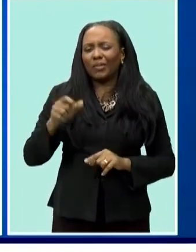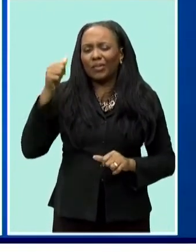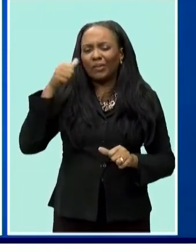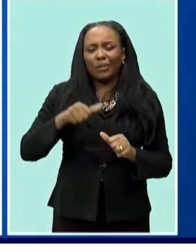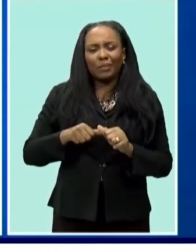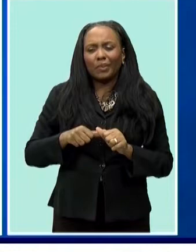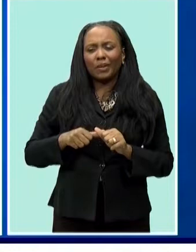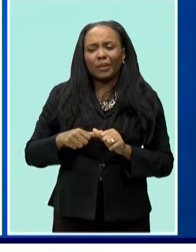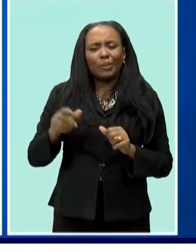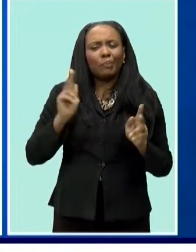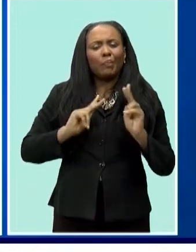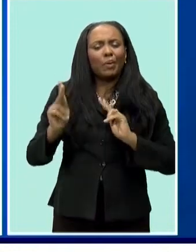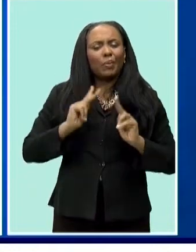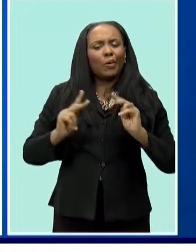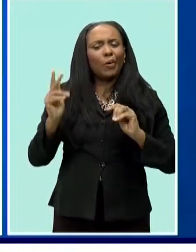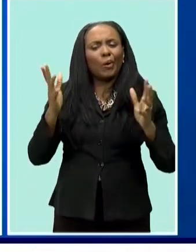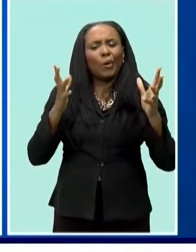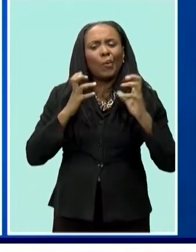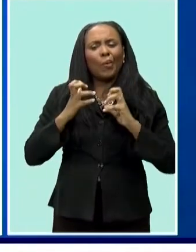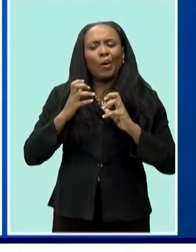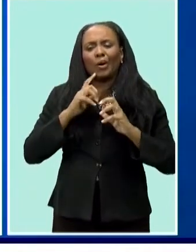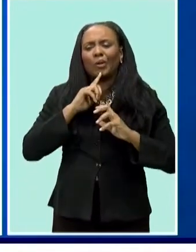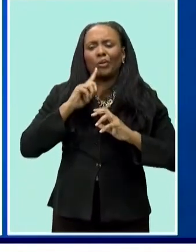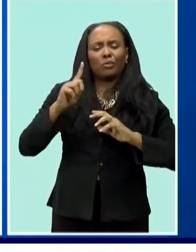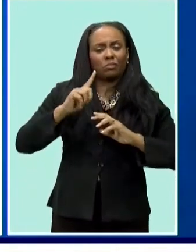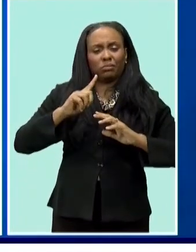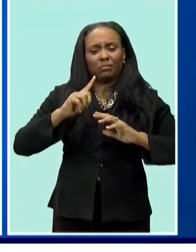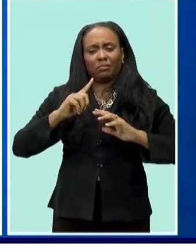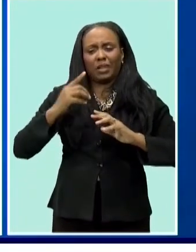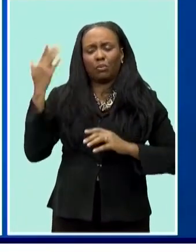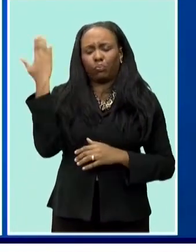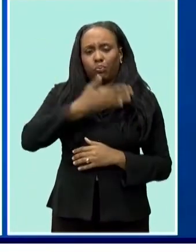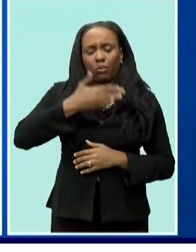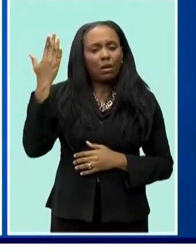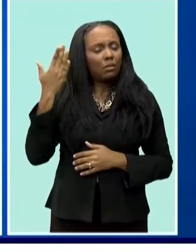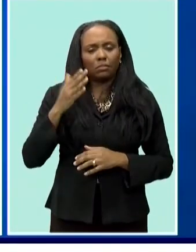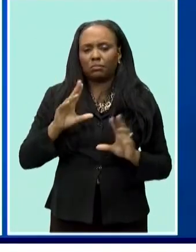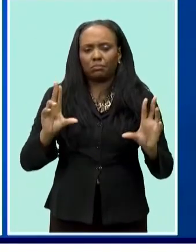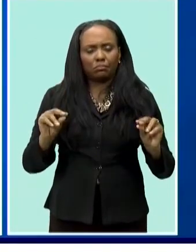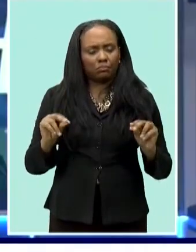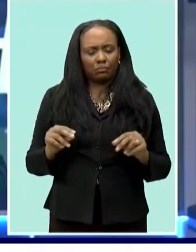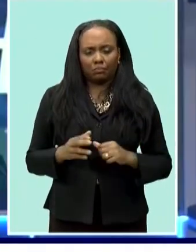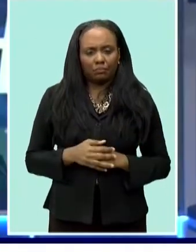timed to coincide with the presence of an IMF mission being on the island.